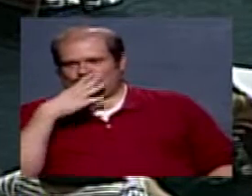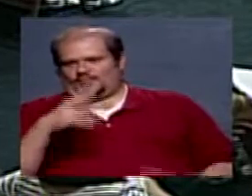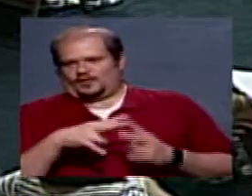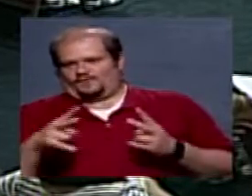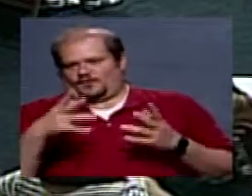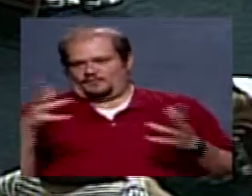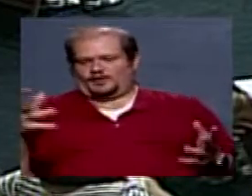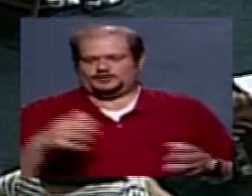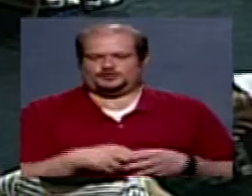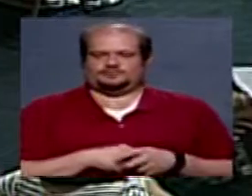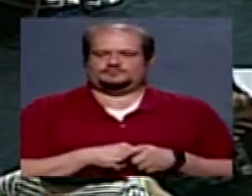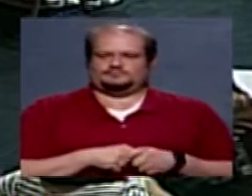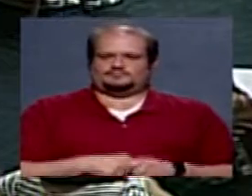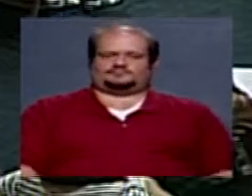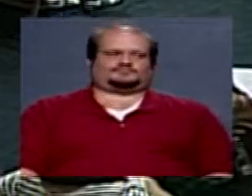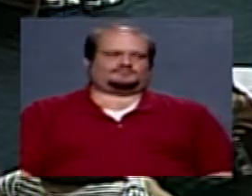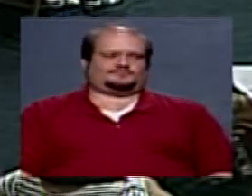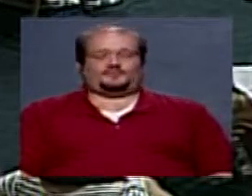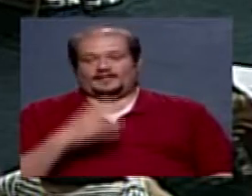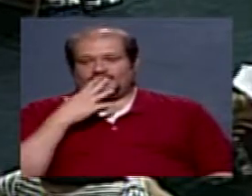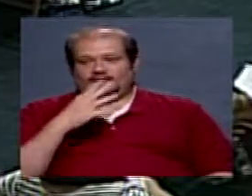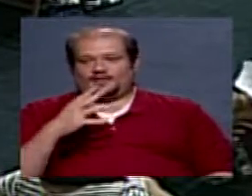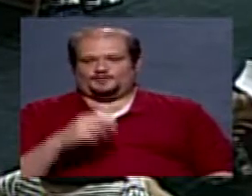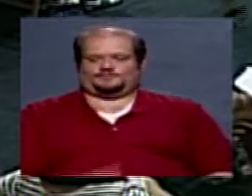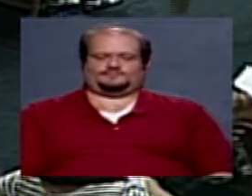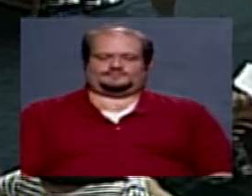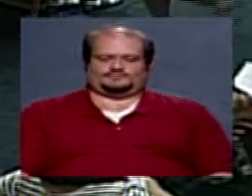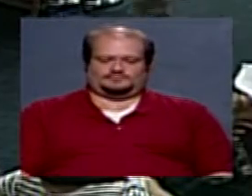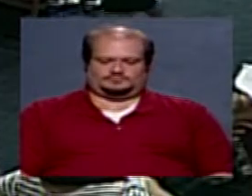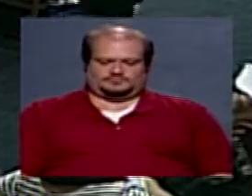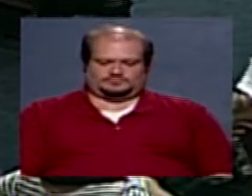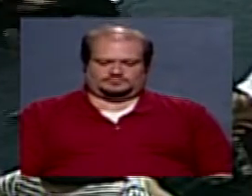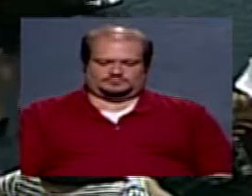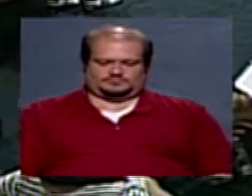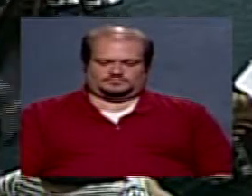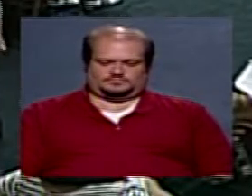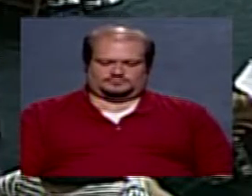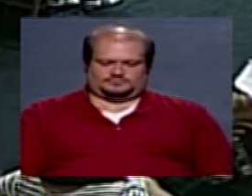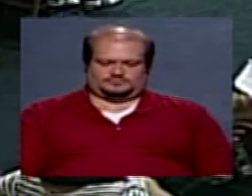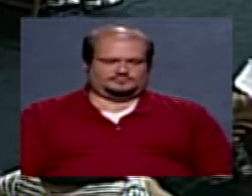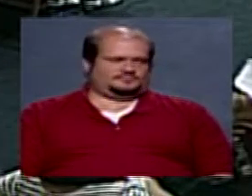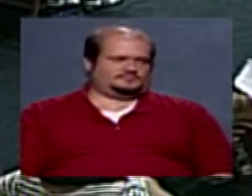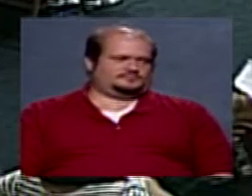much. Thank you. Thank you.